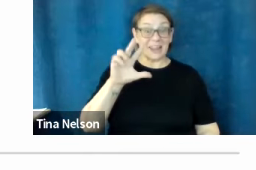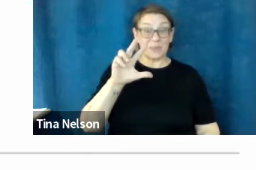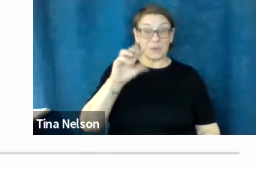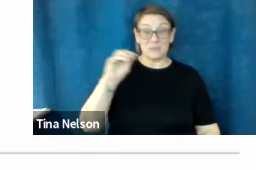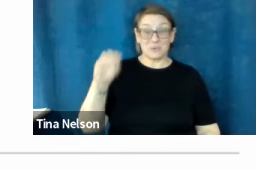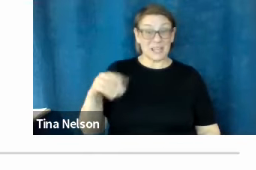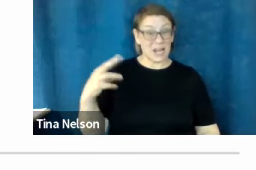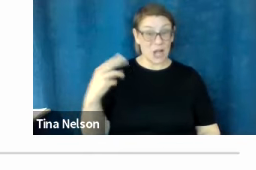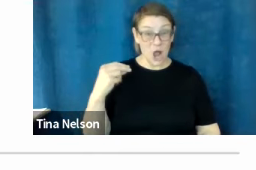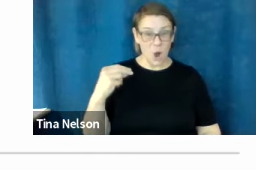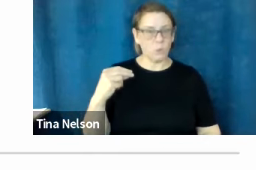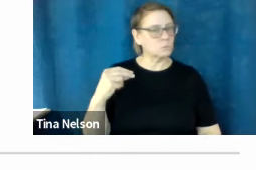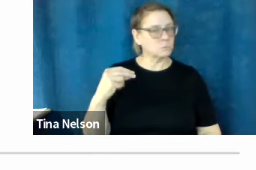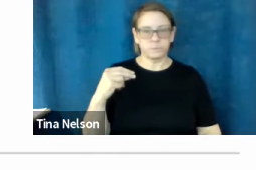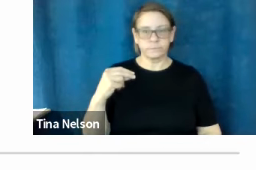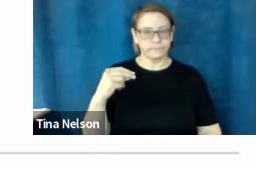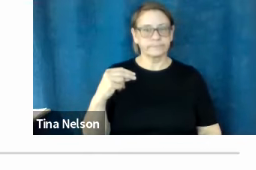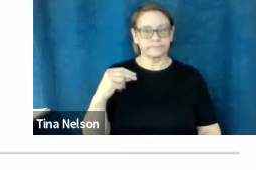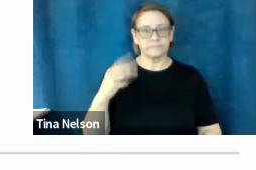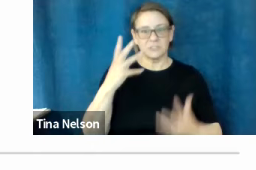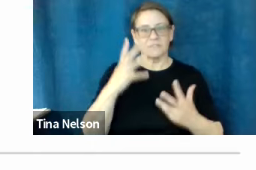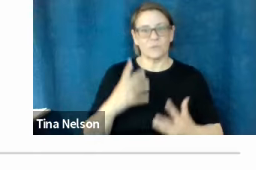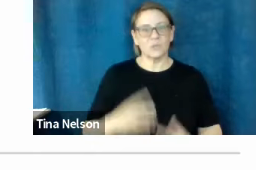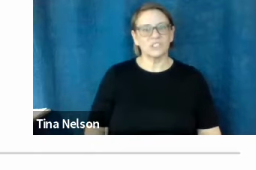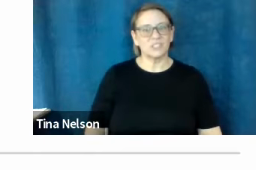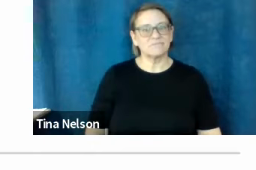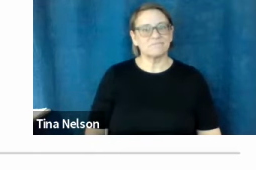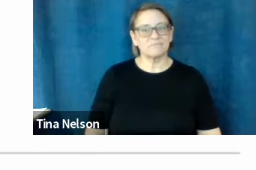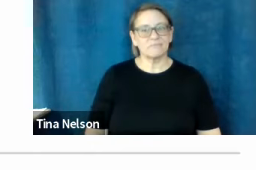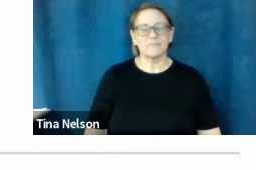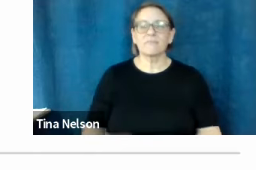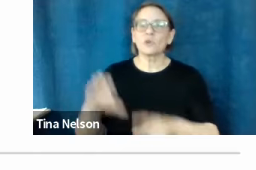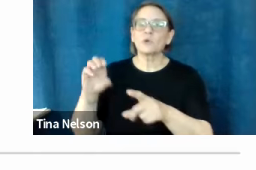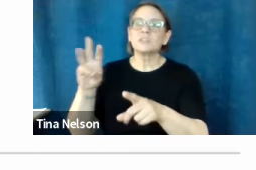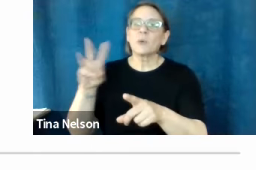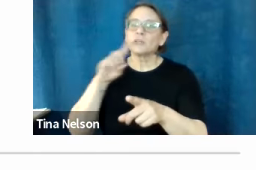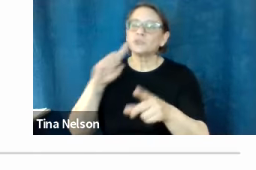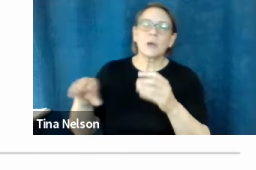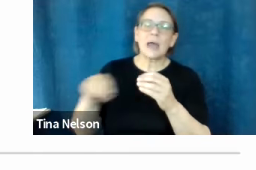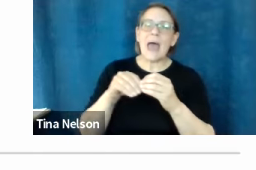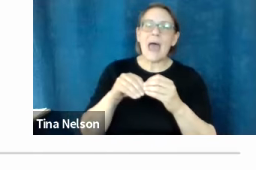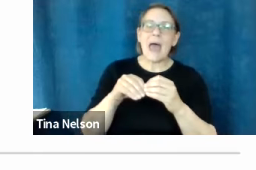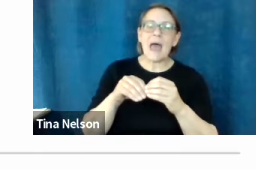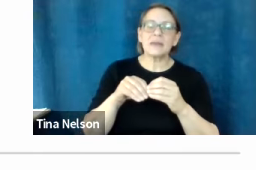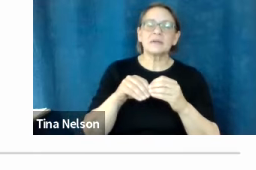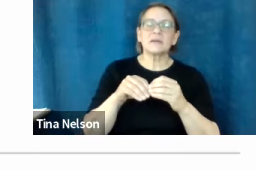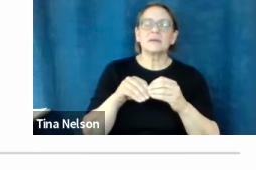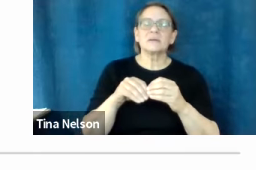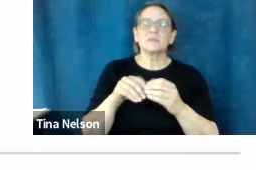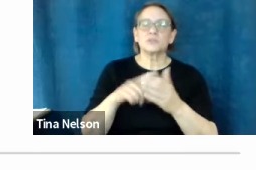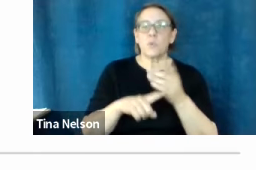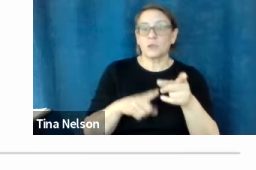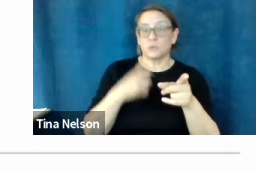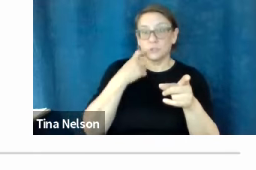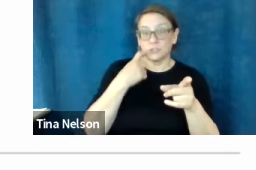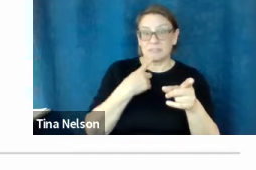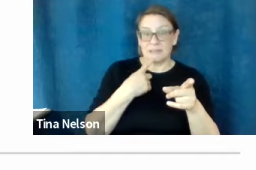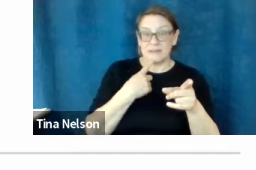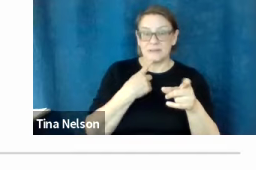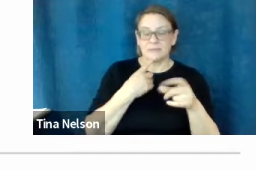is, uh, uh, is an unfortunate statistic. Yeah. And just to add to what, uh, Alex, um, uh,